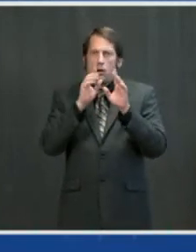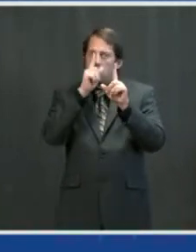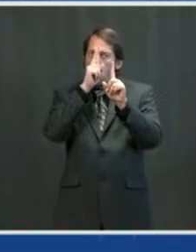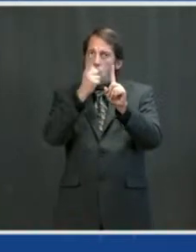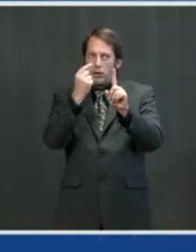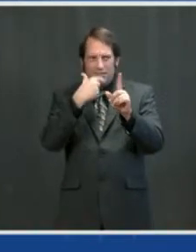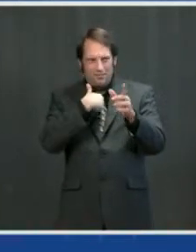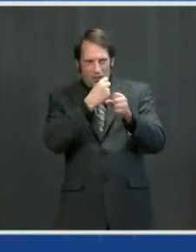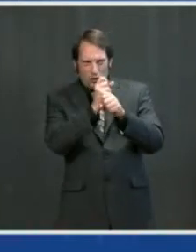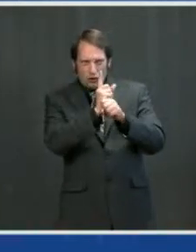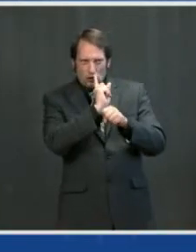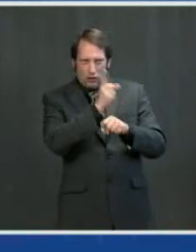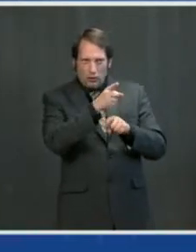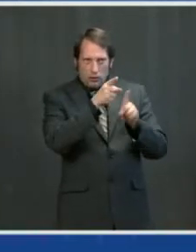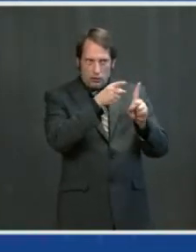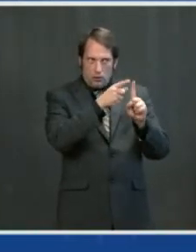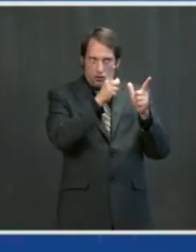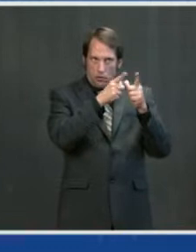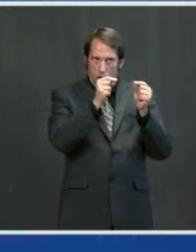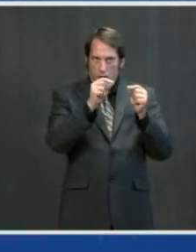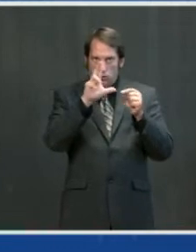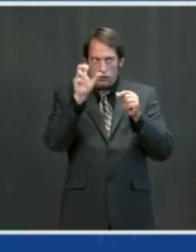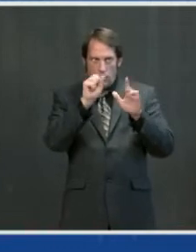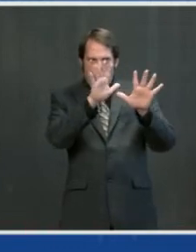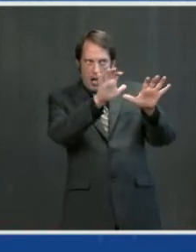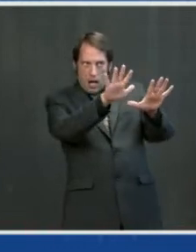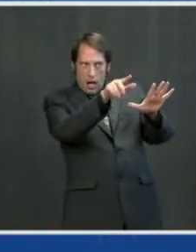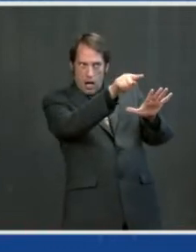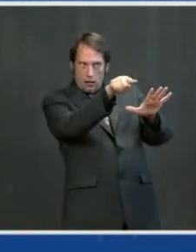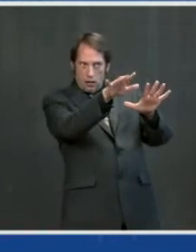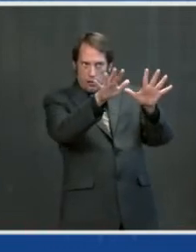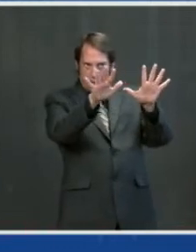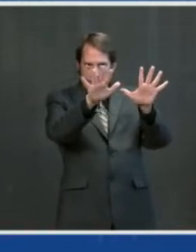States, which was reaffirmed on this occasion.